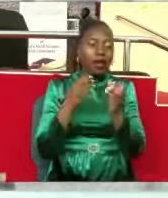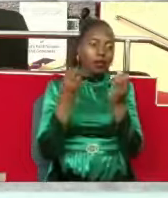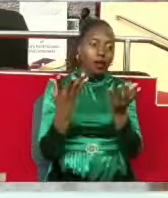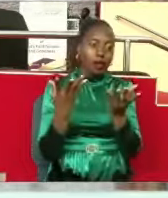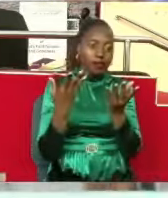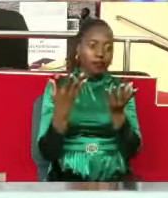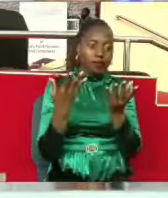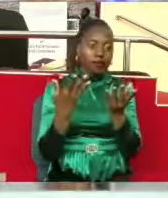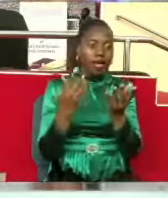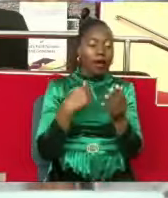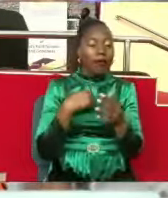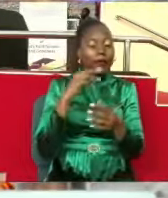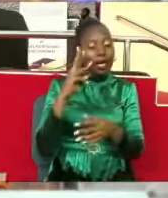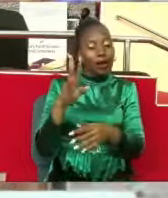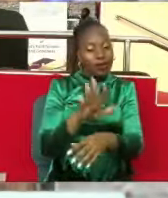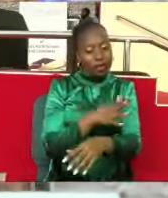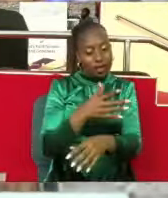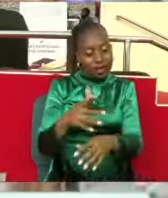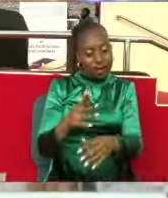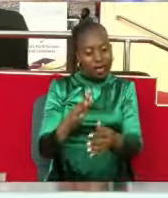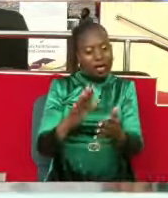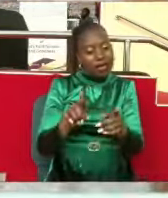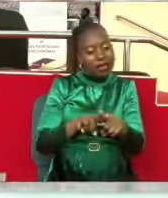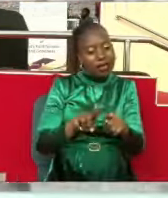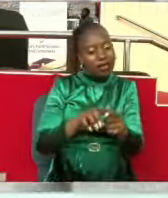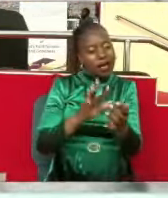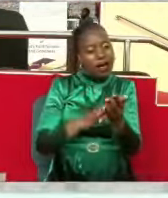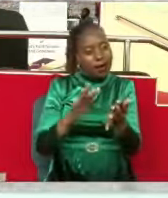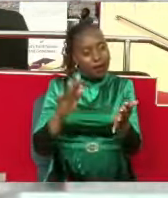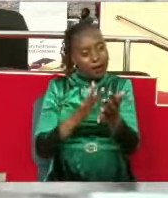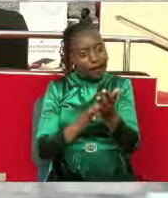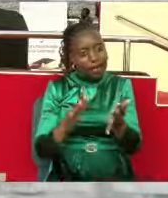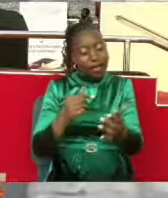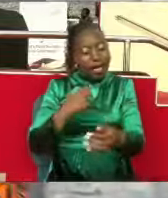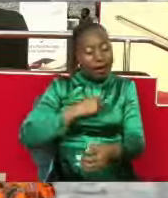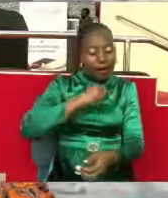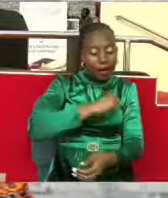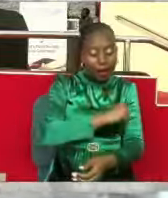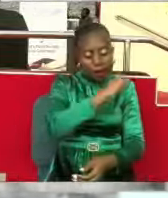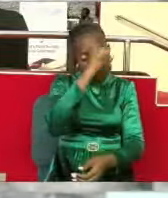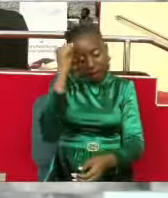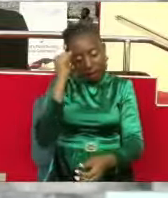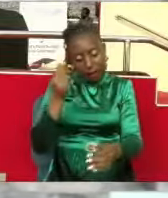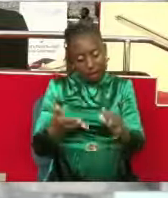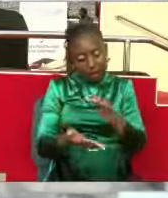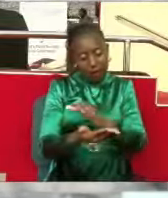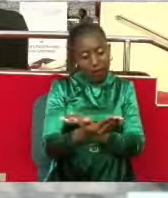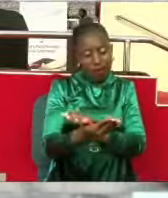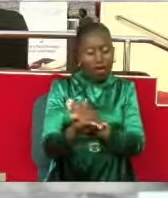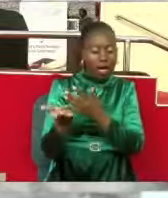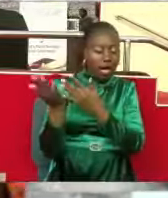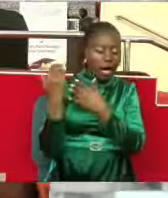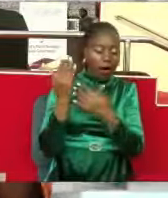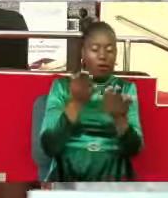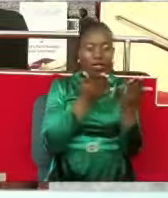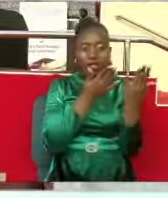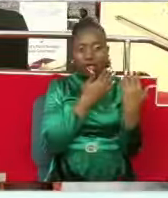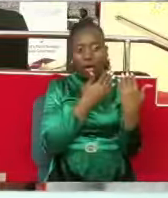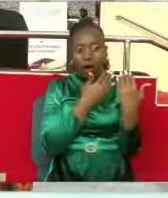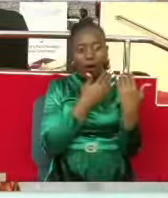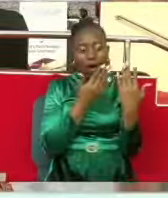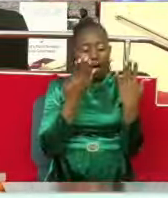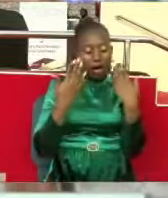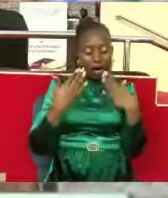Amen. I will sing. Nitaimba. I will praise. Nitasifu. I will wake up in the morning. Nitaamka asubuhi. I will shower and put on